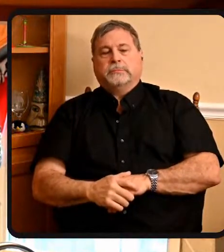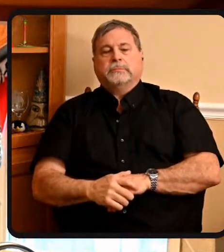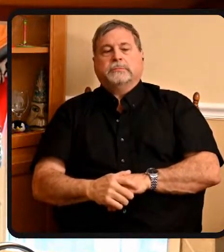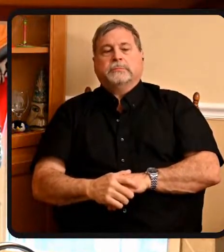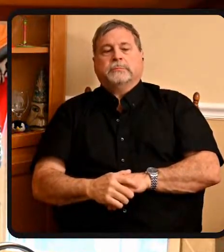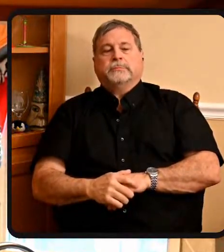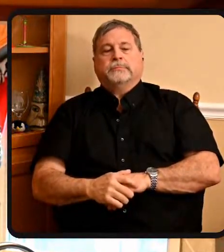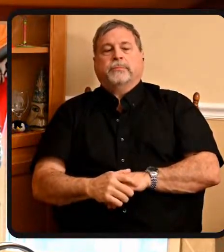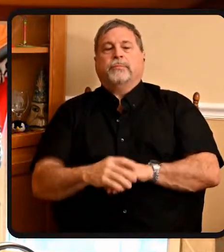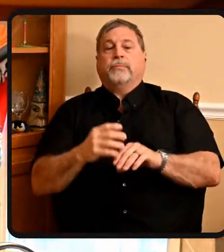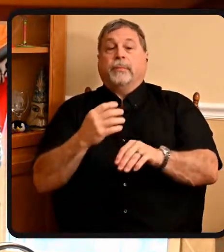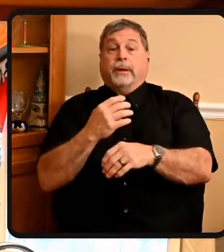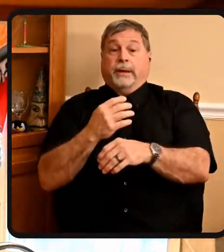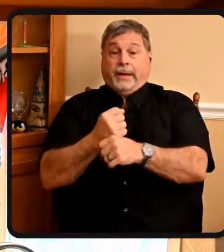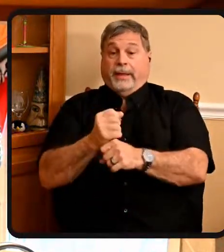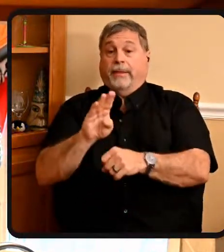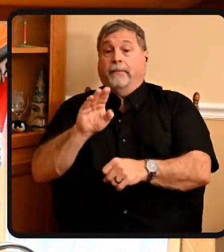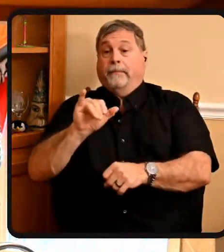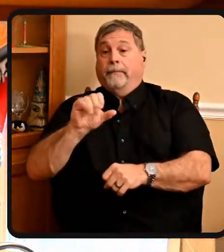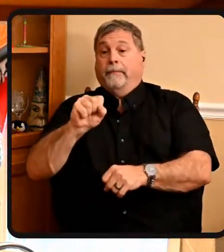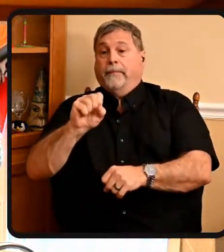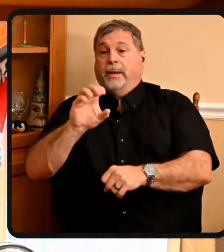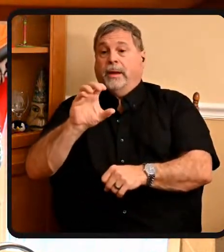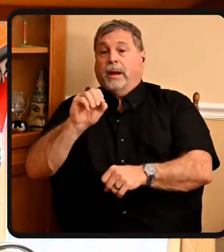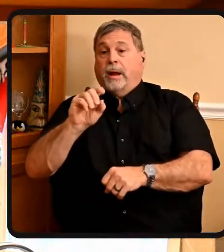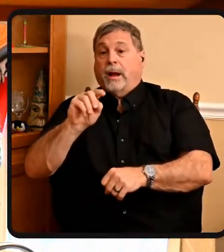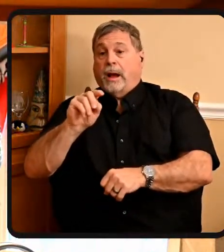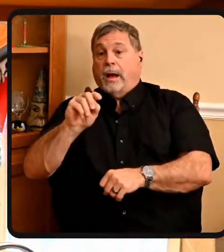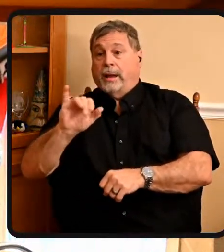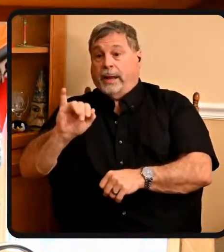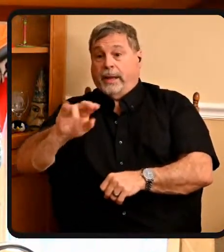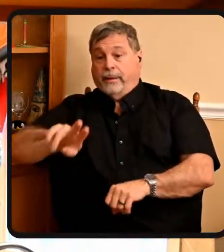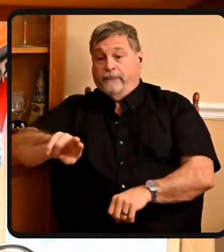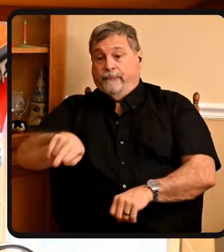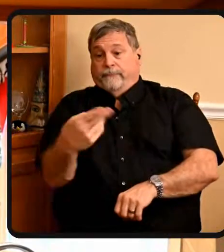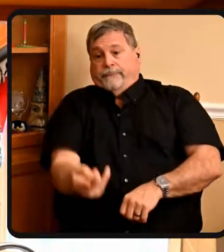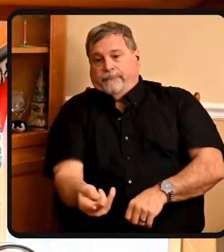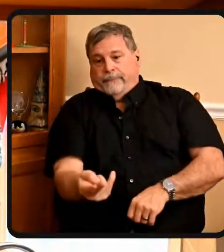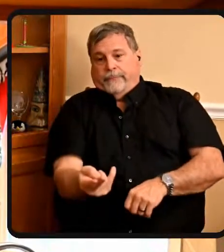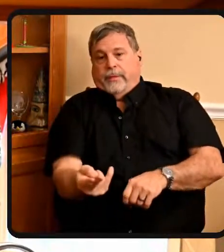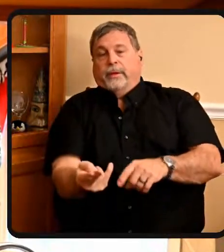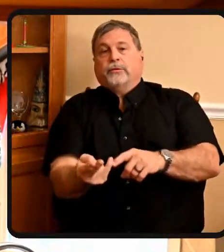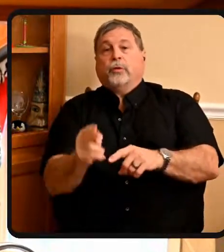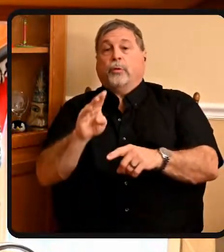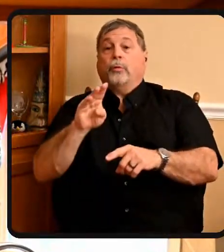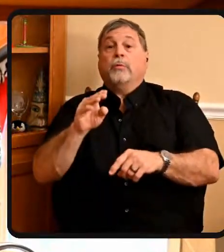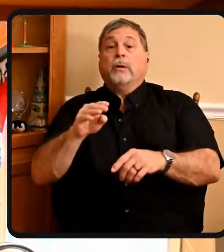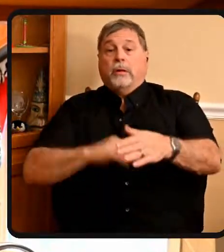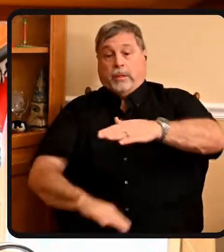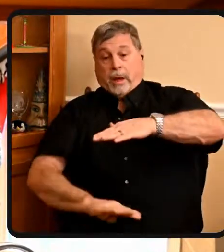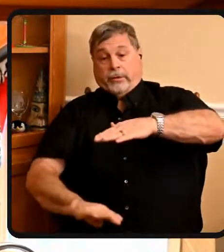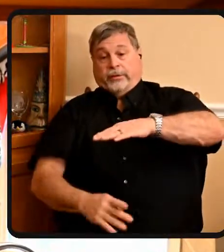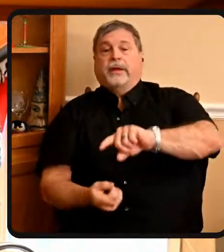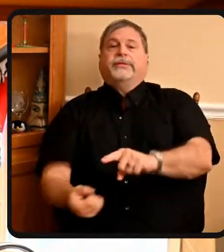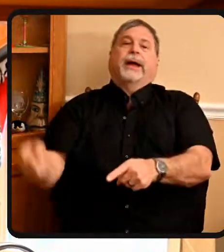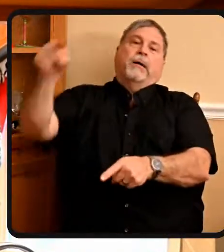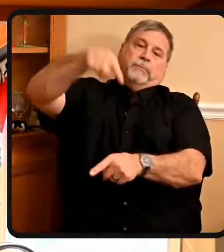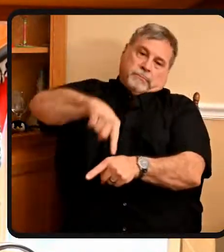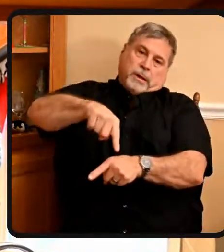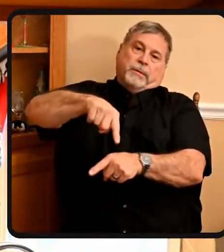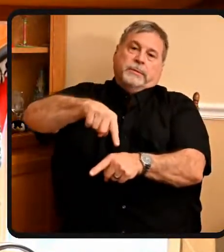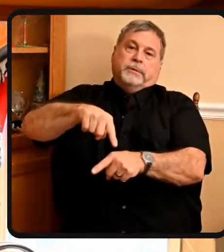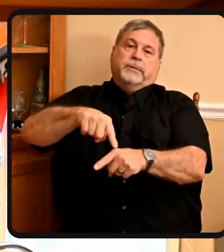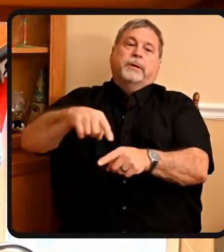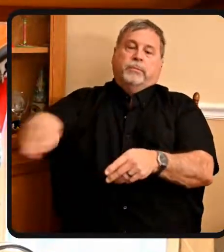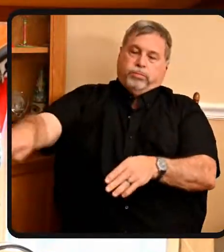And what we've done is we've taken the biscotti, put it bottom side up, and we're going to dredge the bottoms